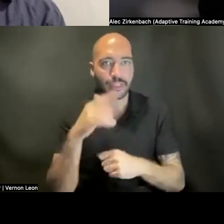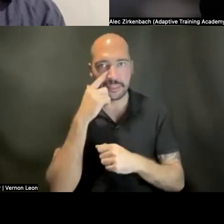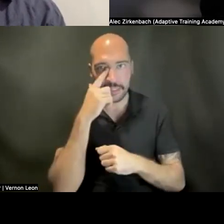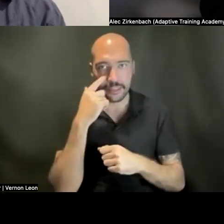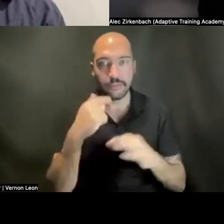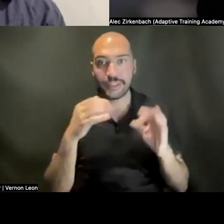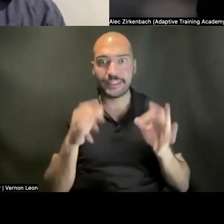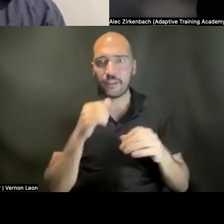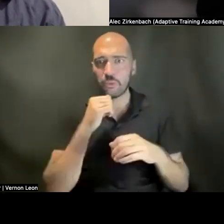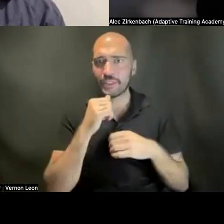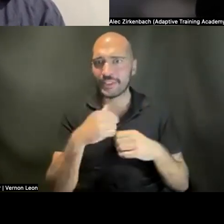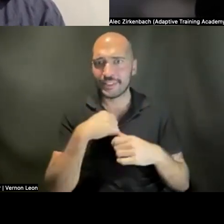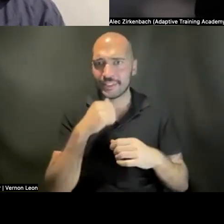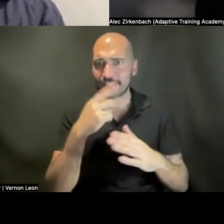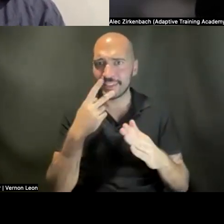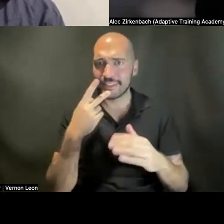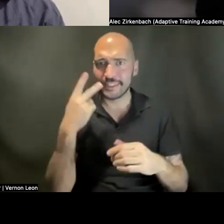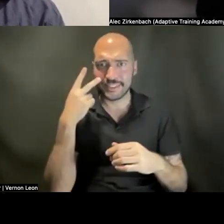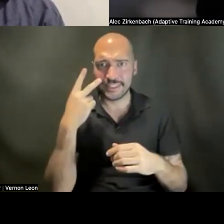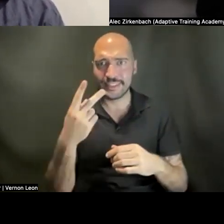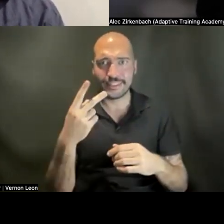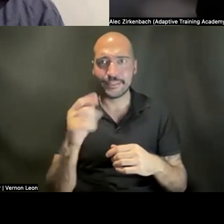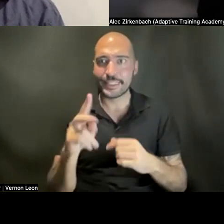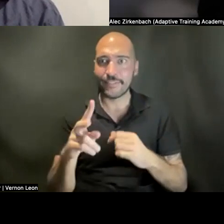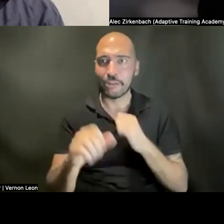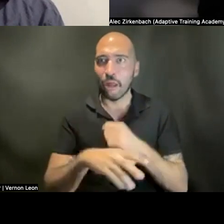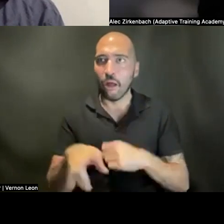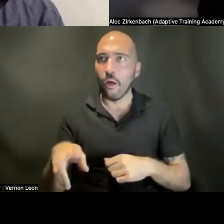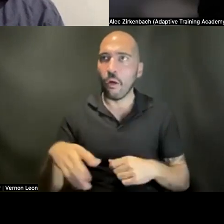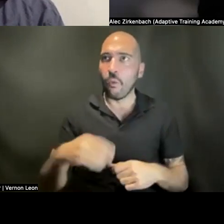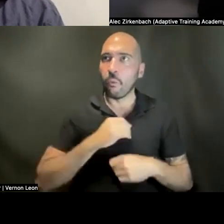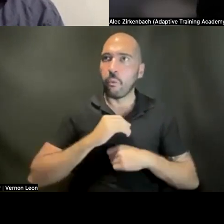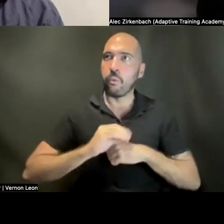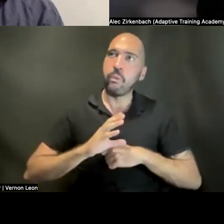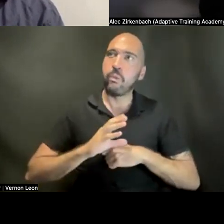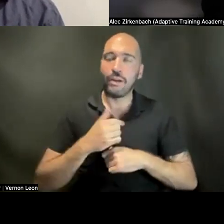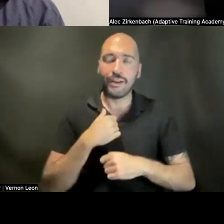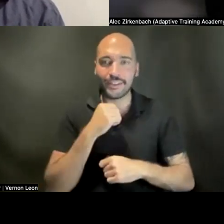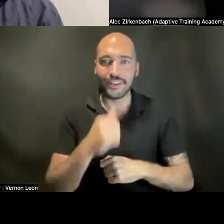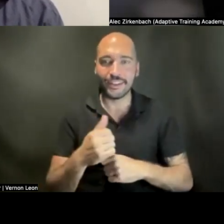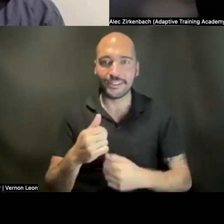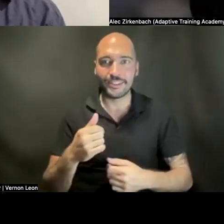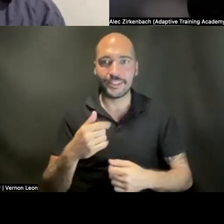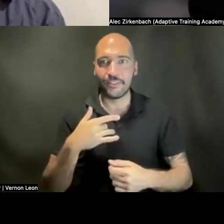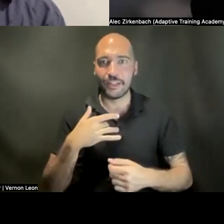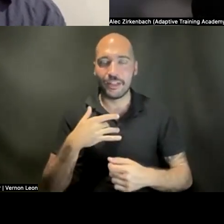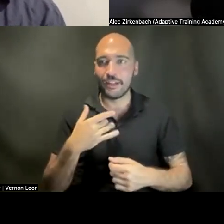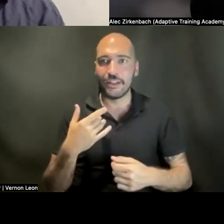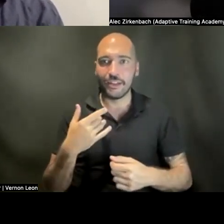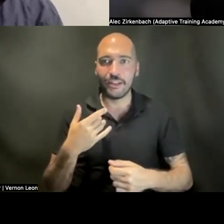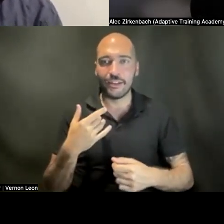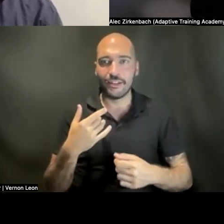definitely wasn't like I didn't see like a TV commercial or anything, or I didn't have I think it's more, it's got to